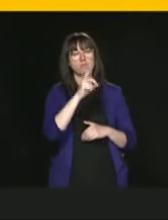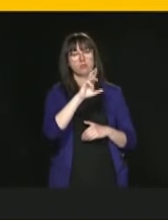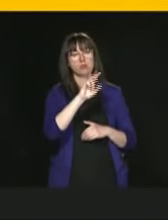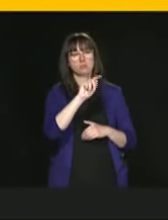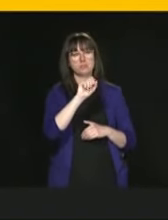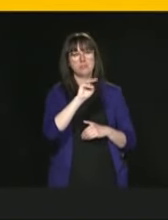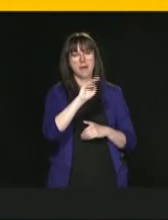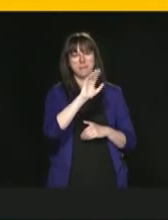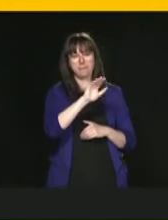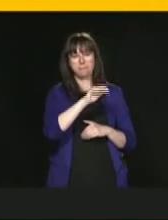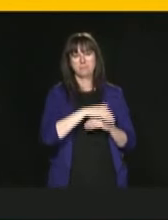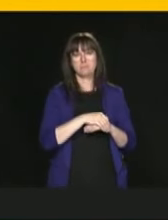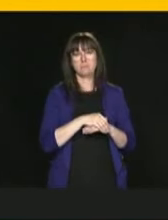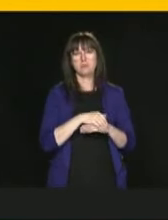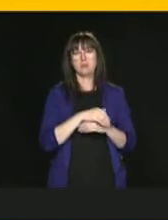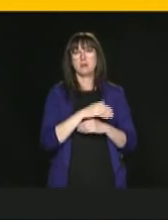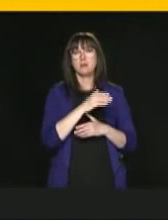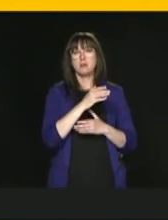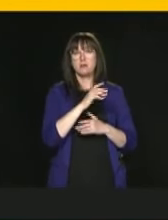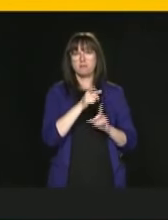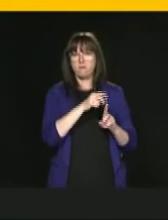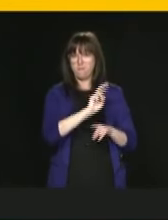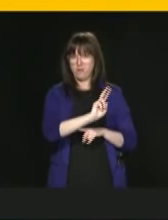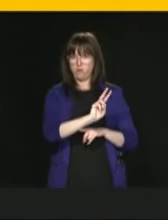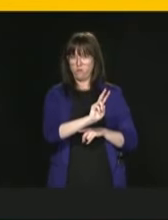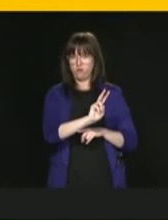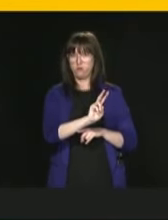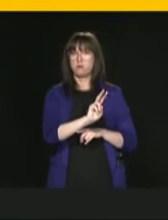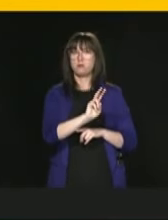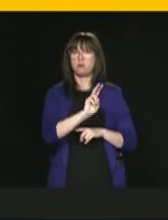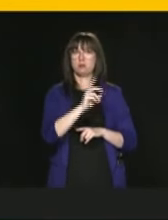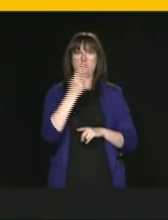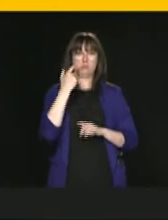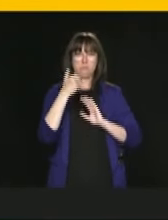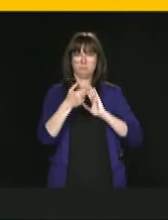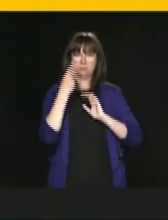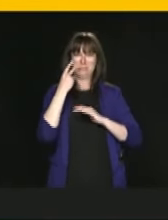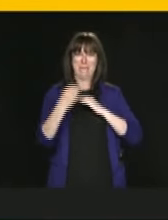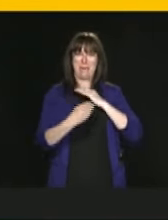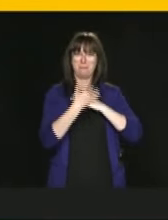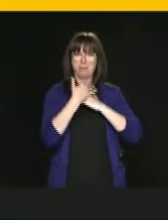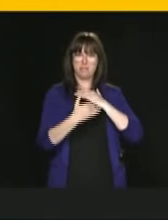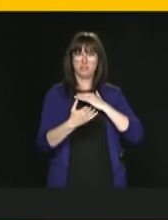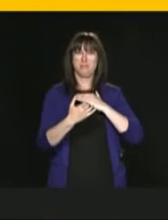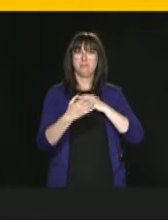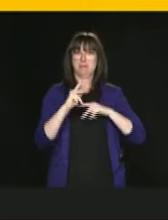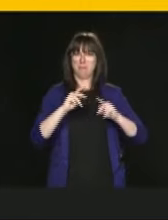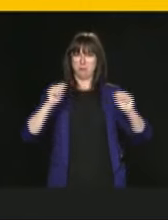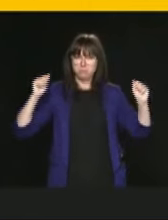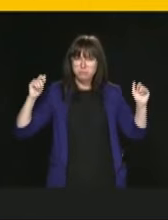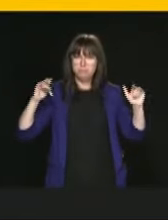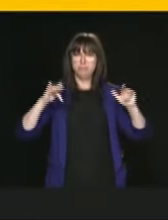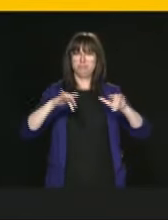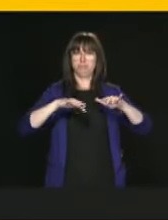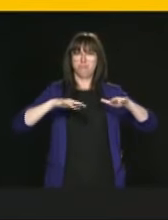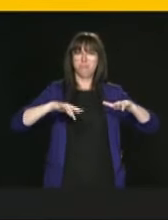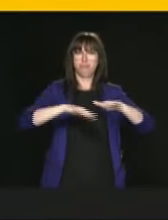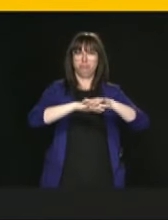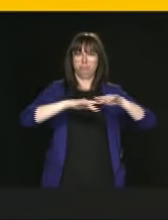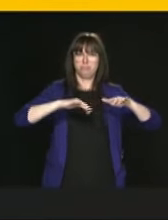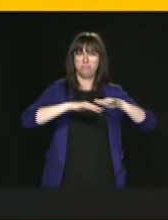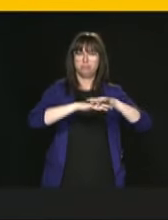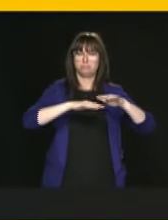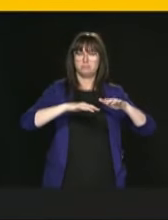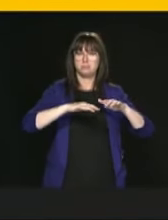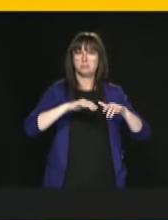this week show packed beaches full of people again. That province has moved forward with some very gung-ho